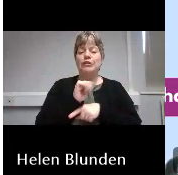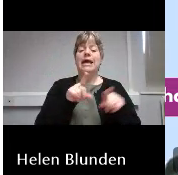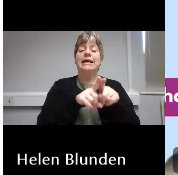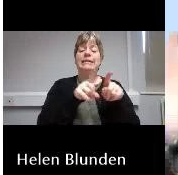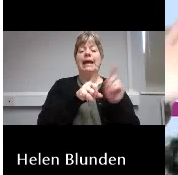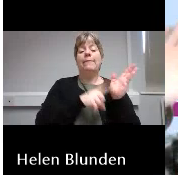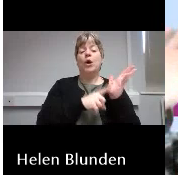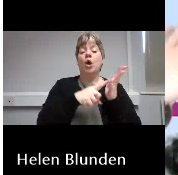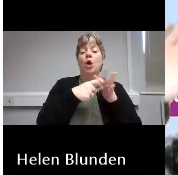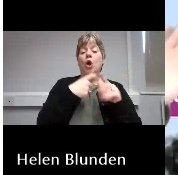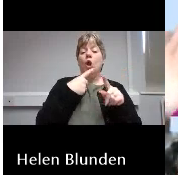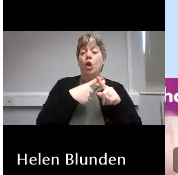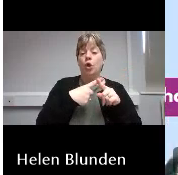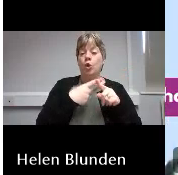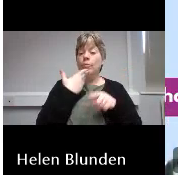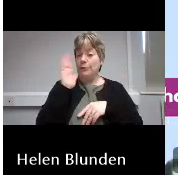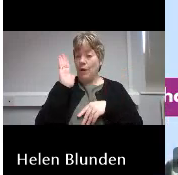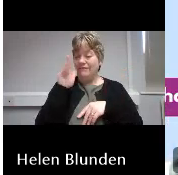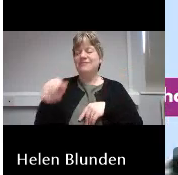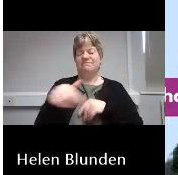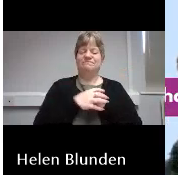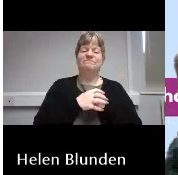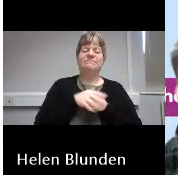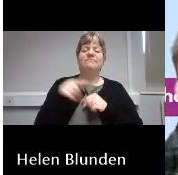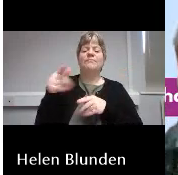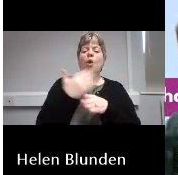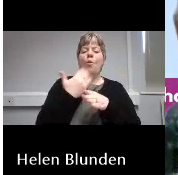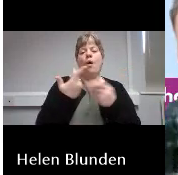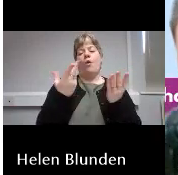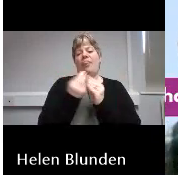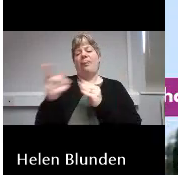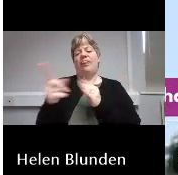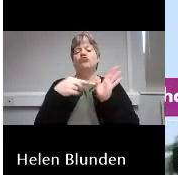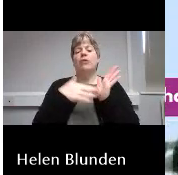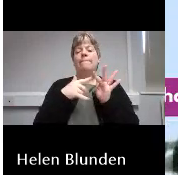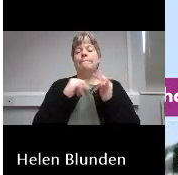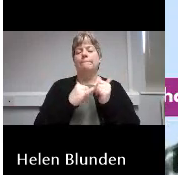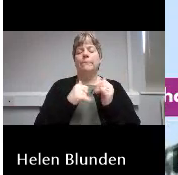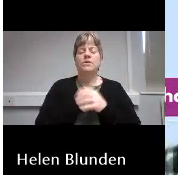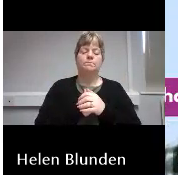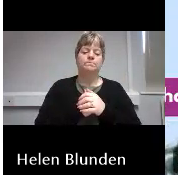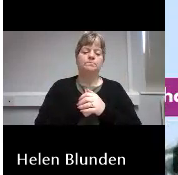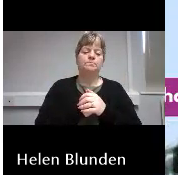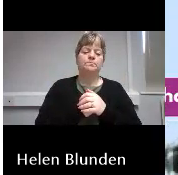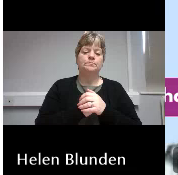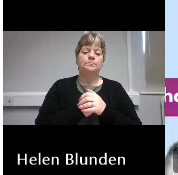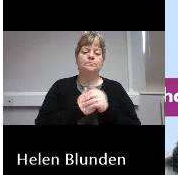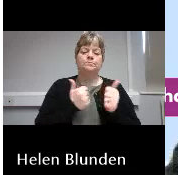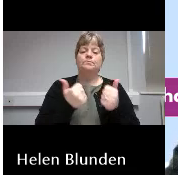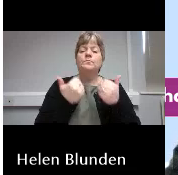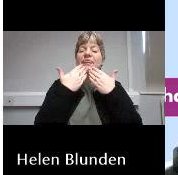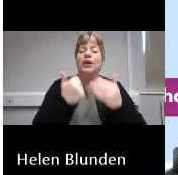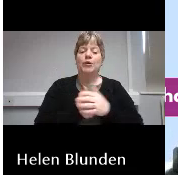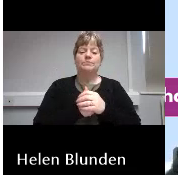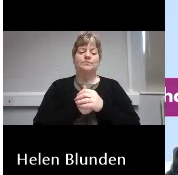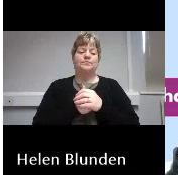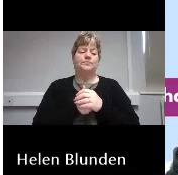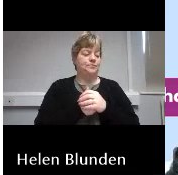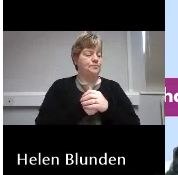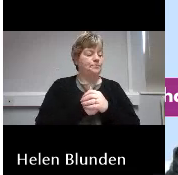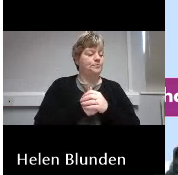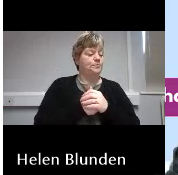Luke, if you could give us a wave, works alongside James as well. Brilliant, thank you.